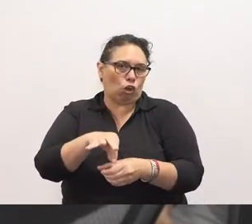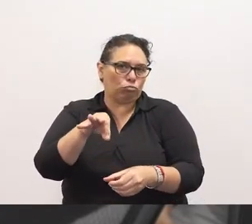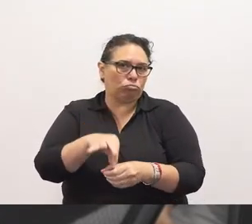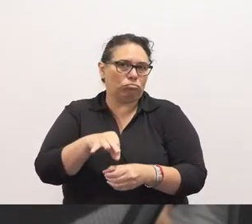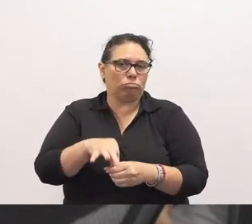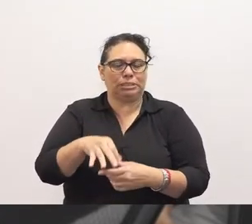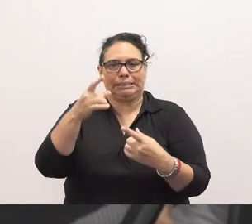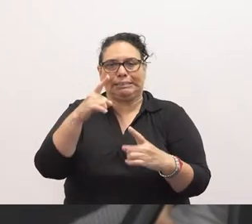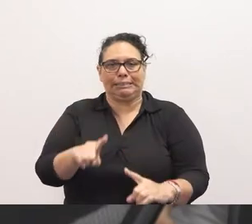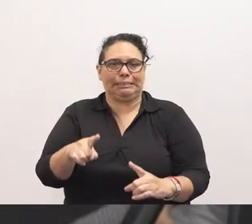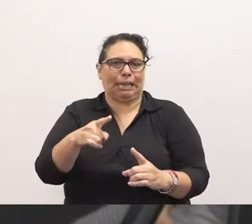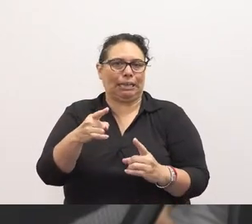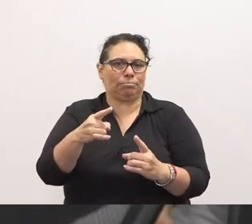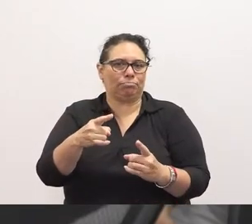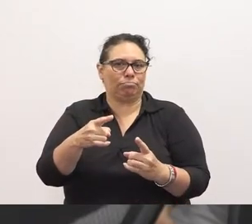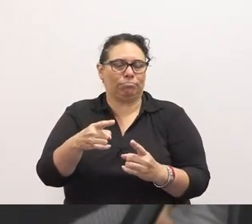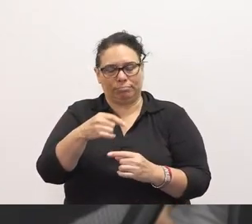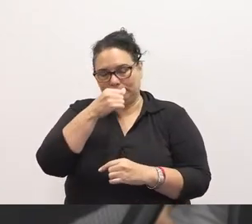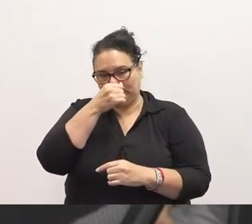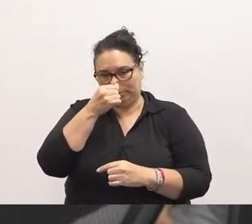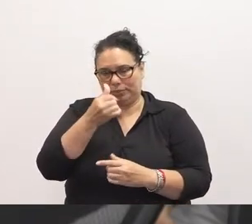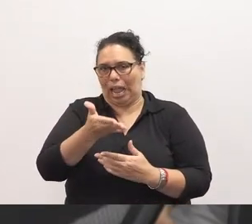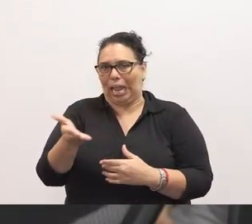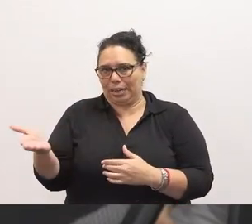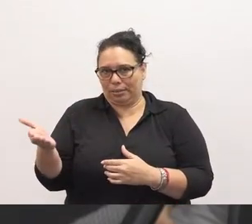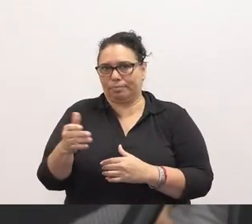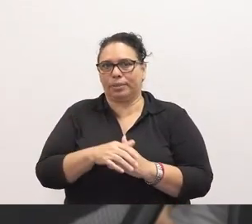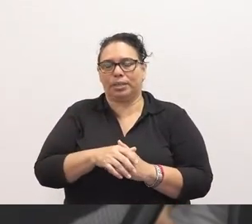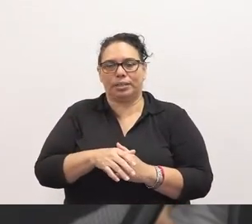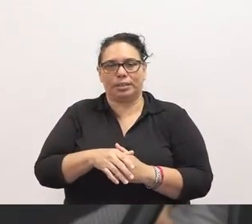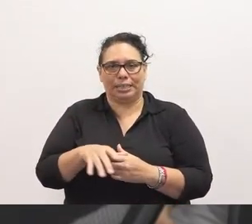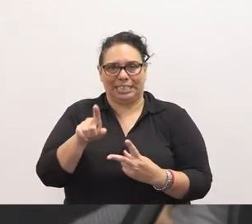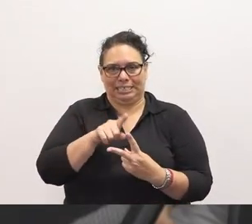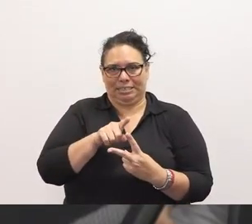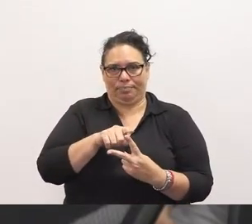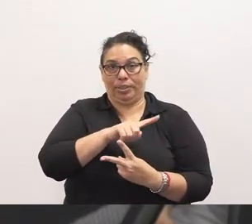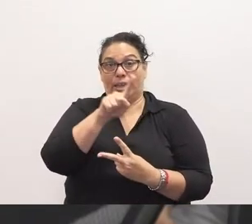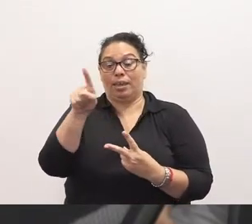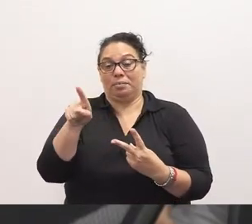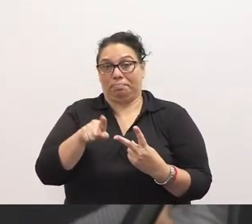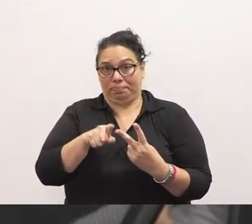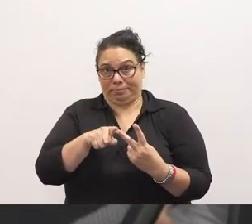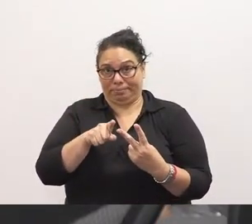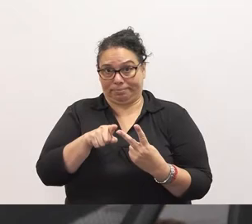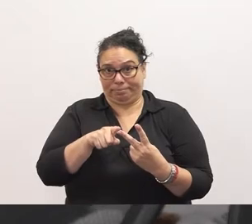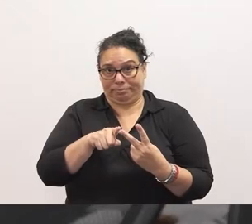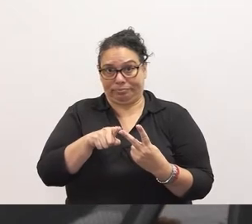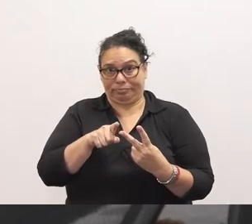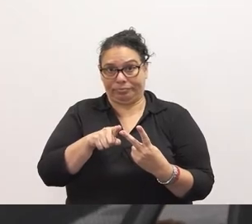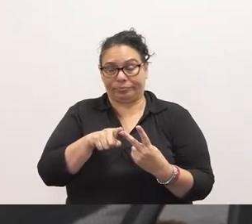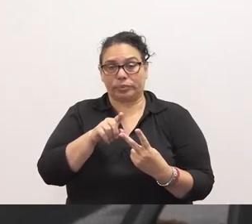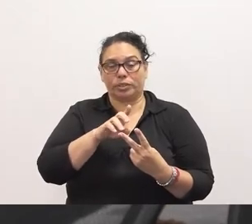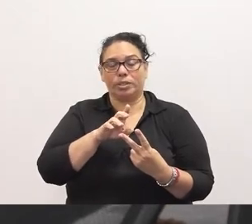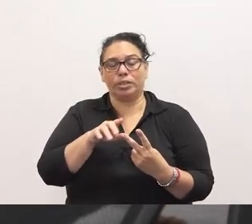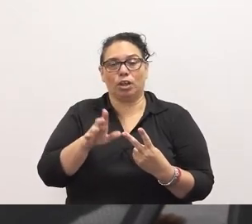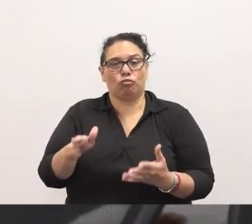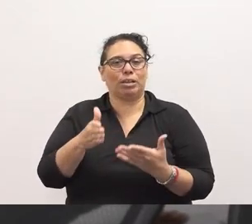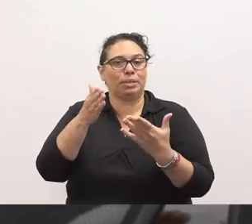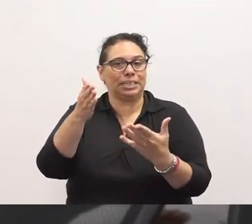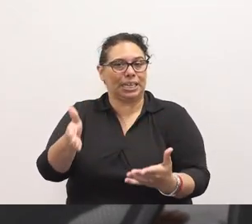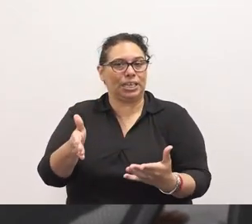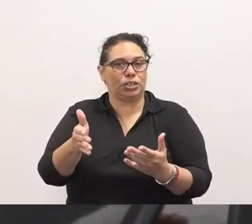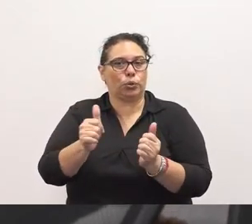consent item during the following meeting is the first path that we will be going with. And then the second path are board policy recommendations